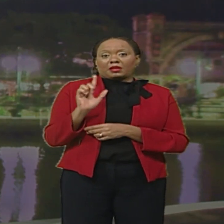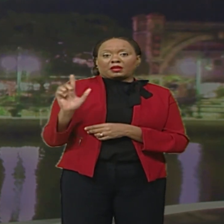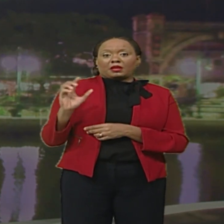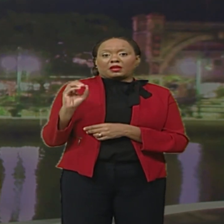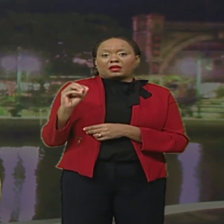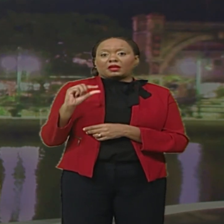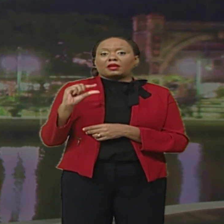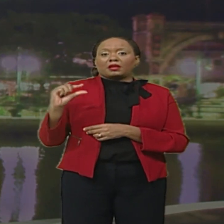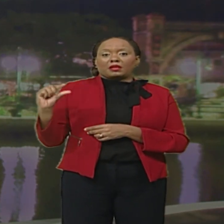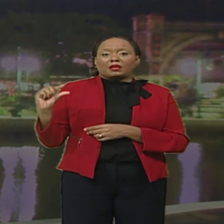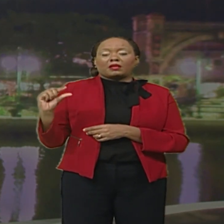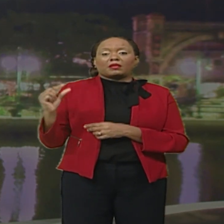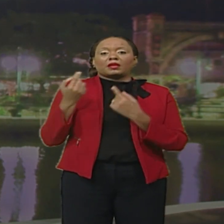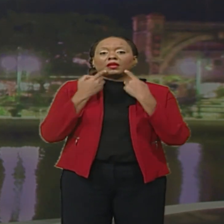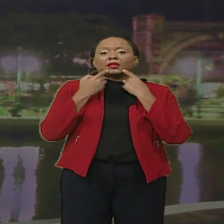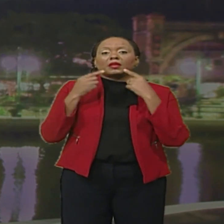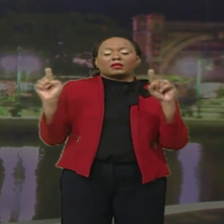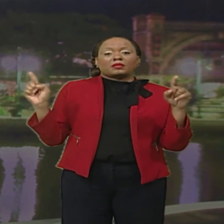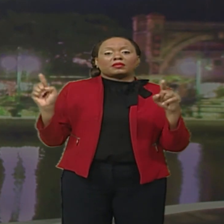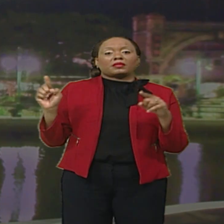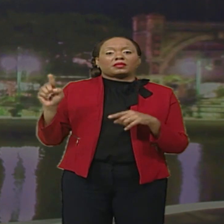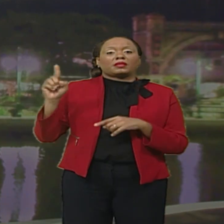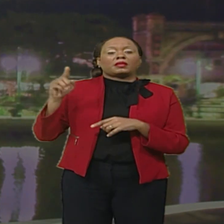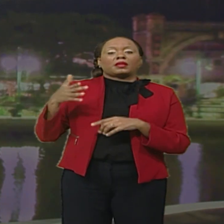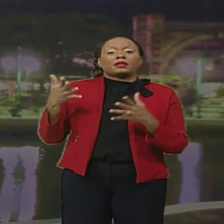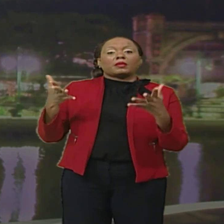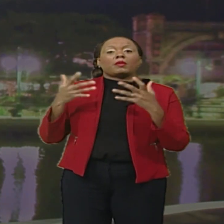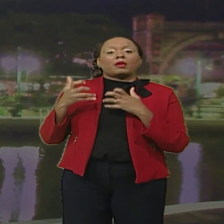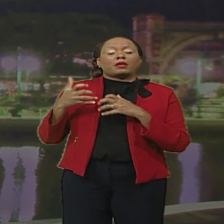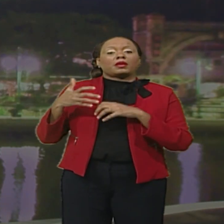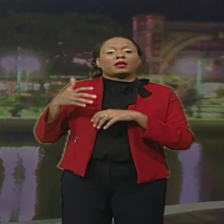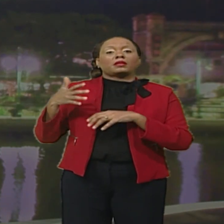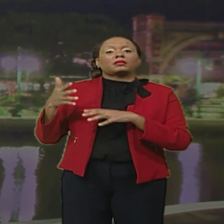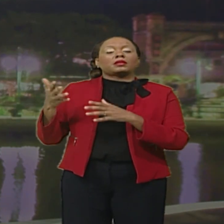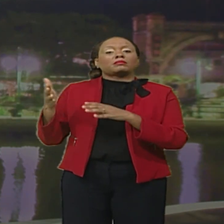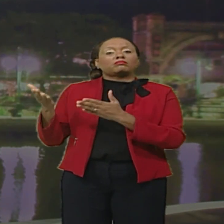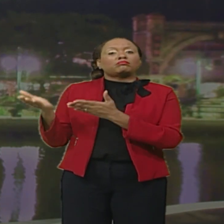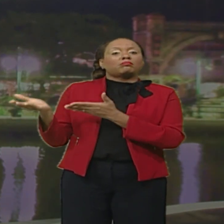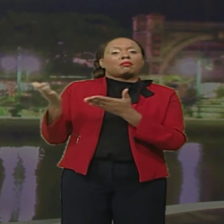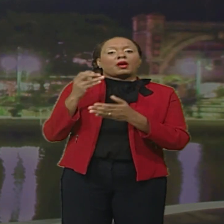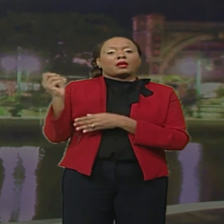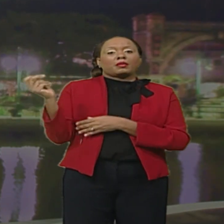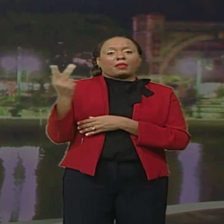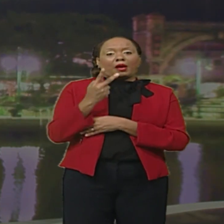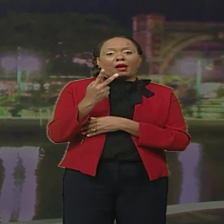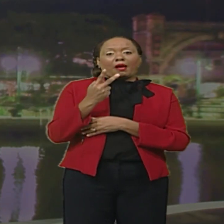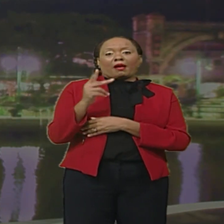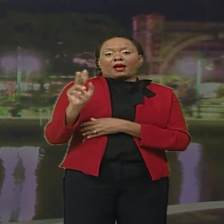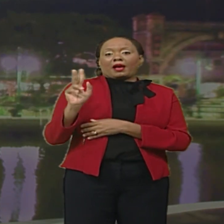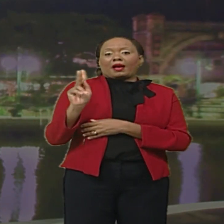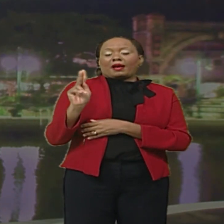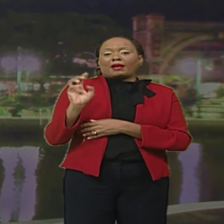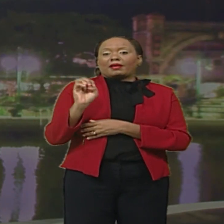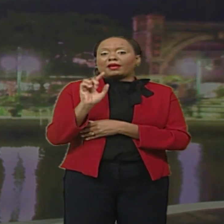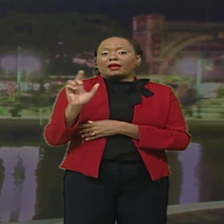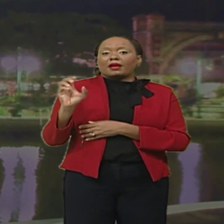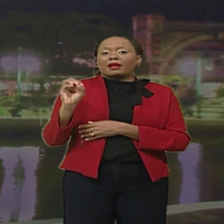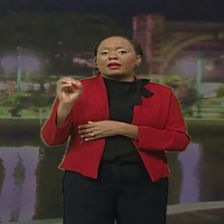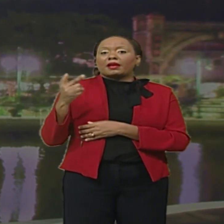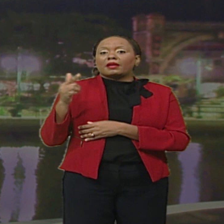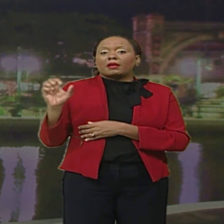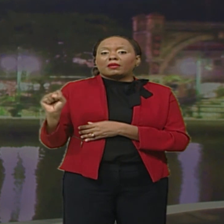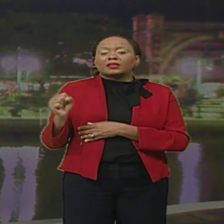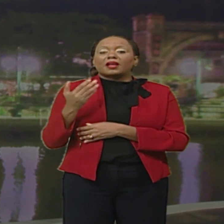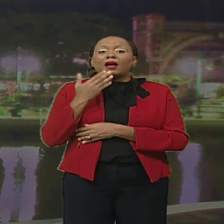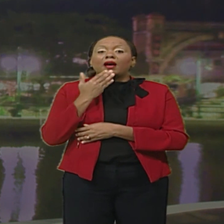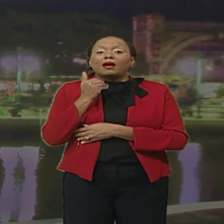Innes Limited, has announced its voluntary recall of the 15.3-ounce and 23-ounce packages of